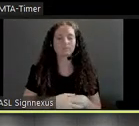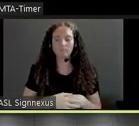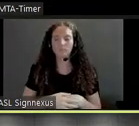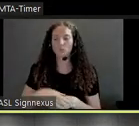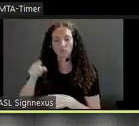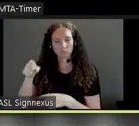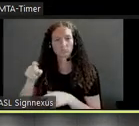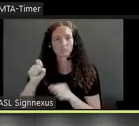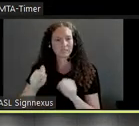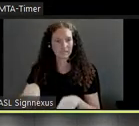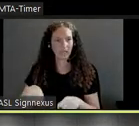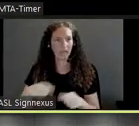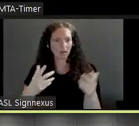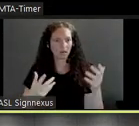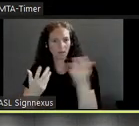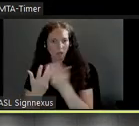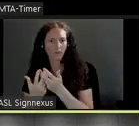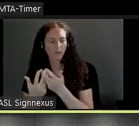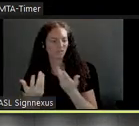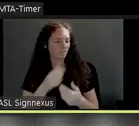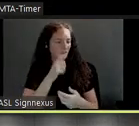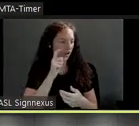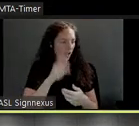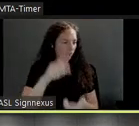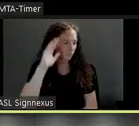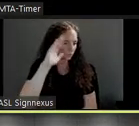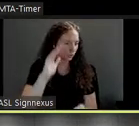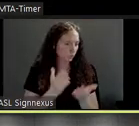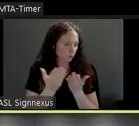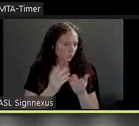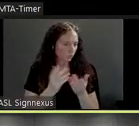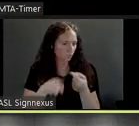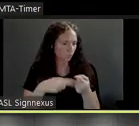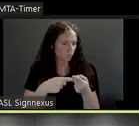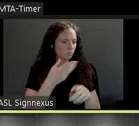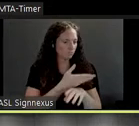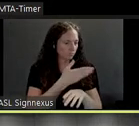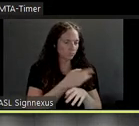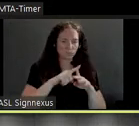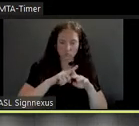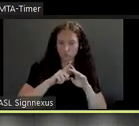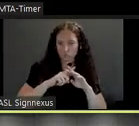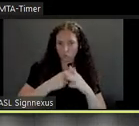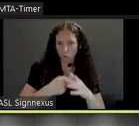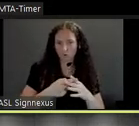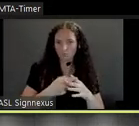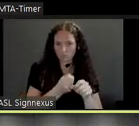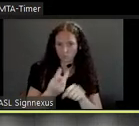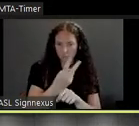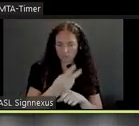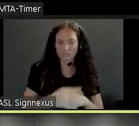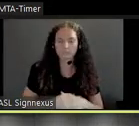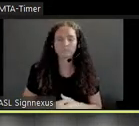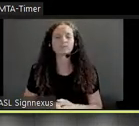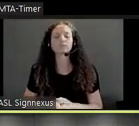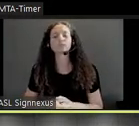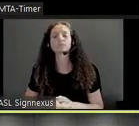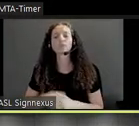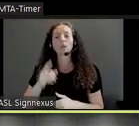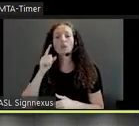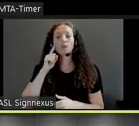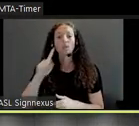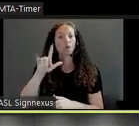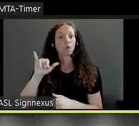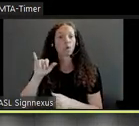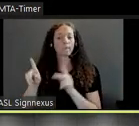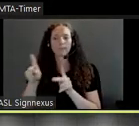so there will not be a need to reduce service when the work begins in a couple of years. For those Long Islanders who work on the east side, taking the train to